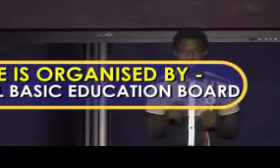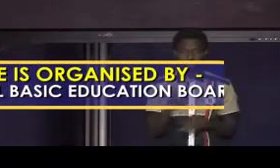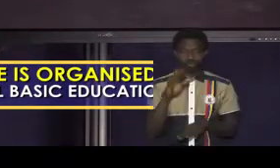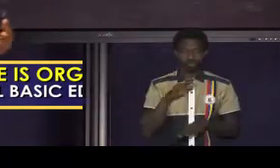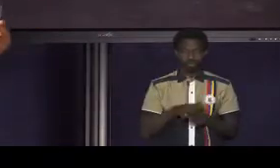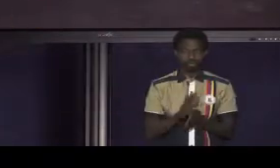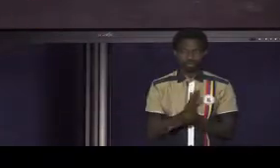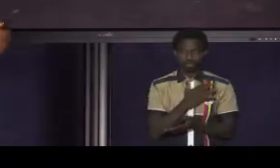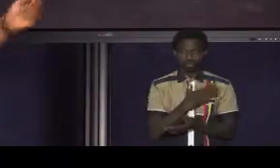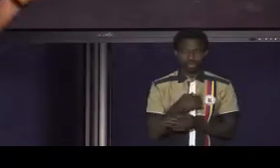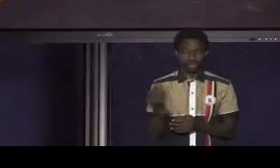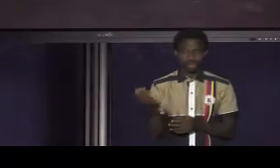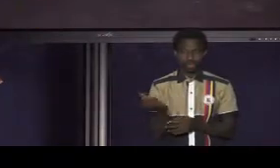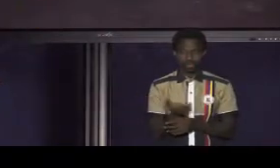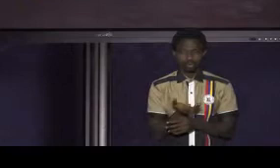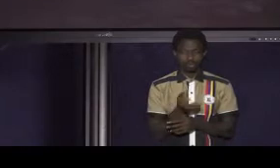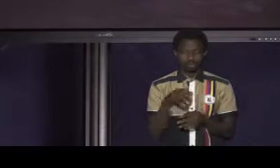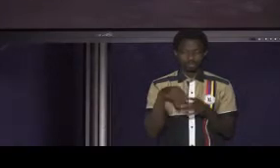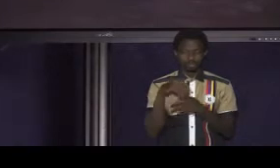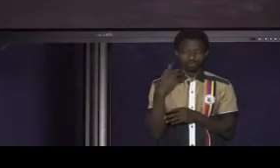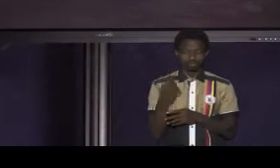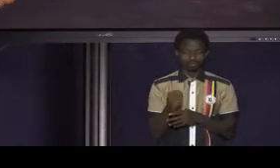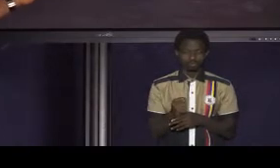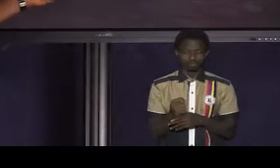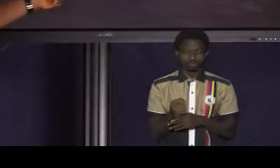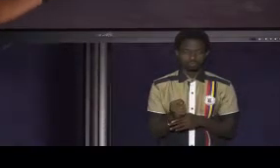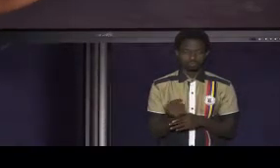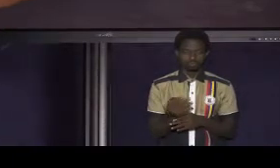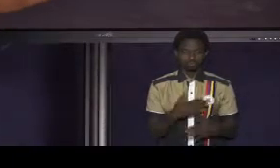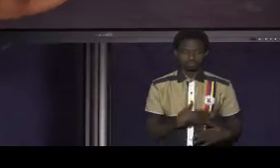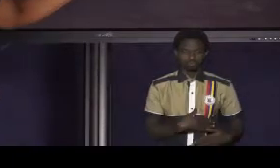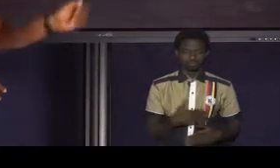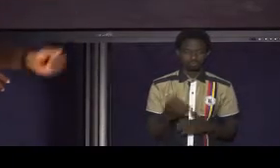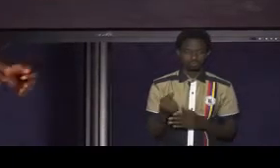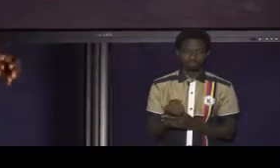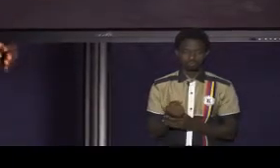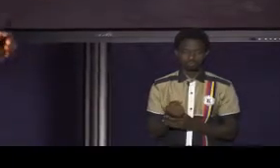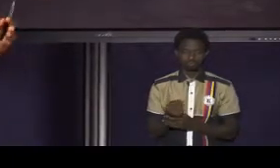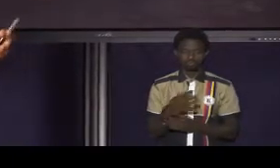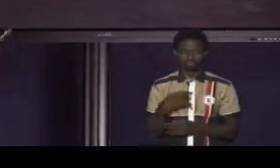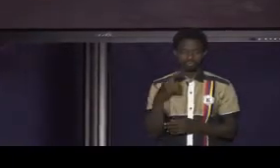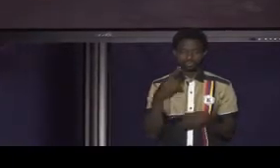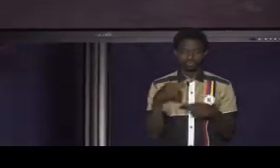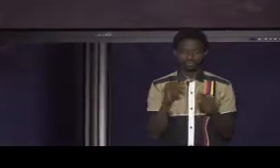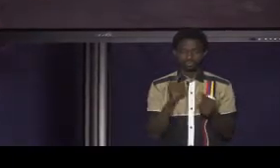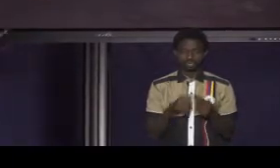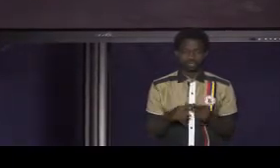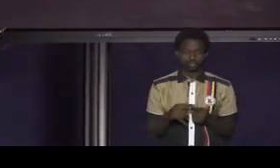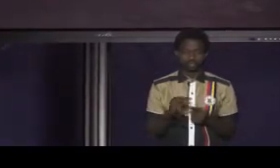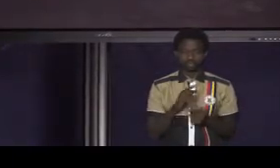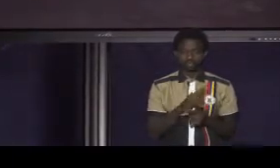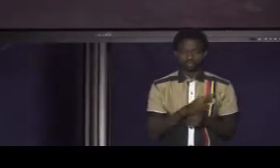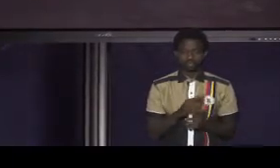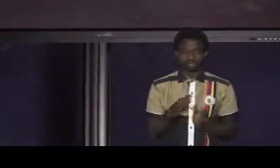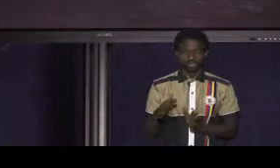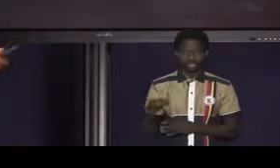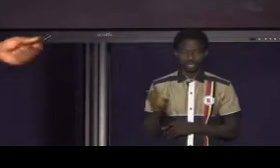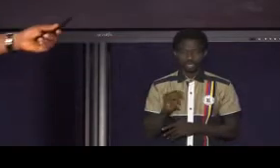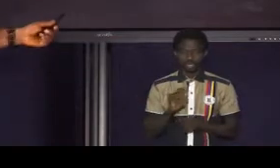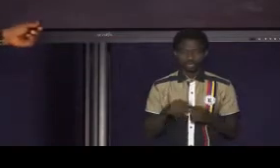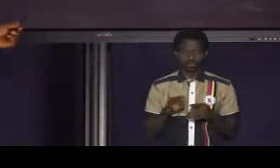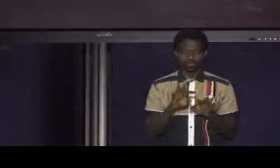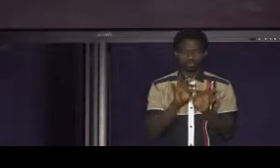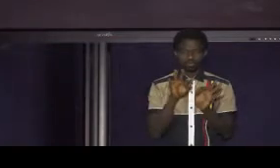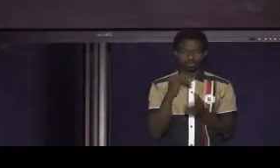paper and cut out the angles, this side, and this side. Then you try to rearrange the angles to